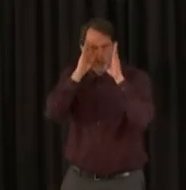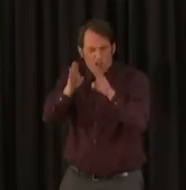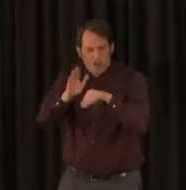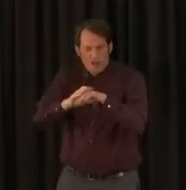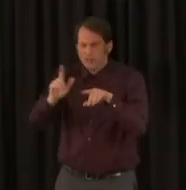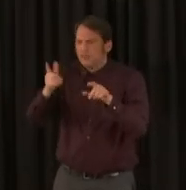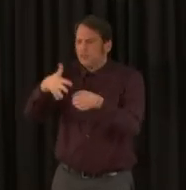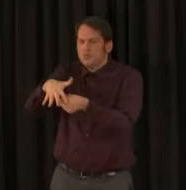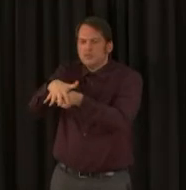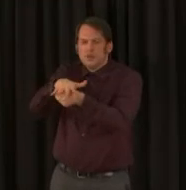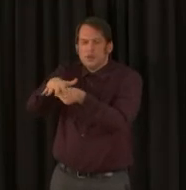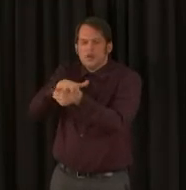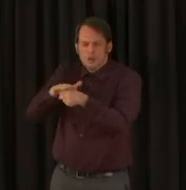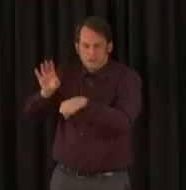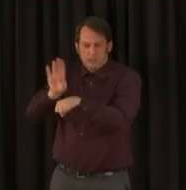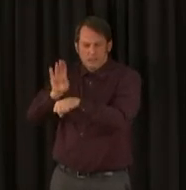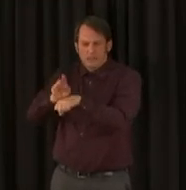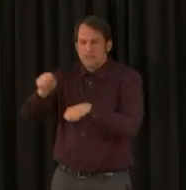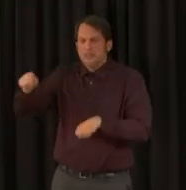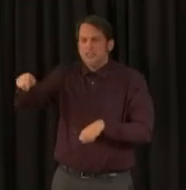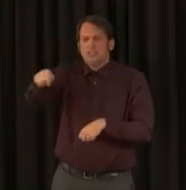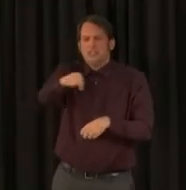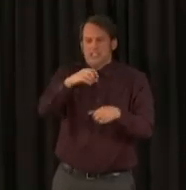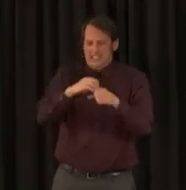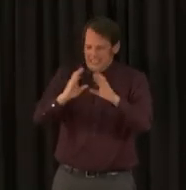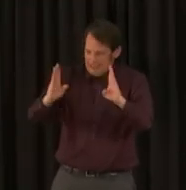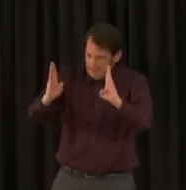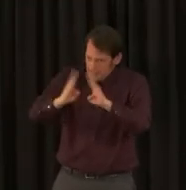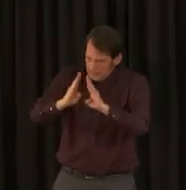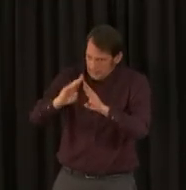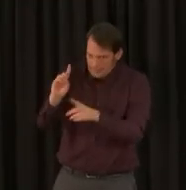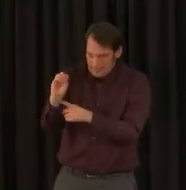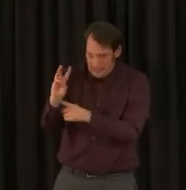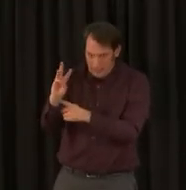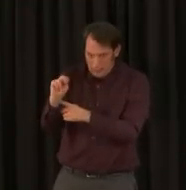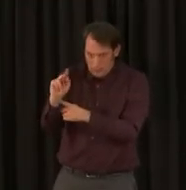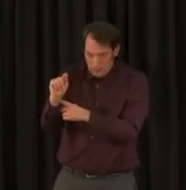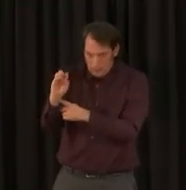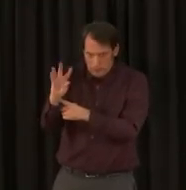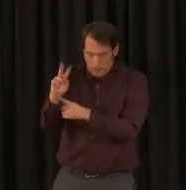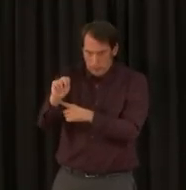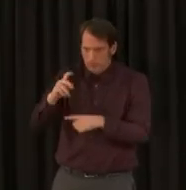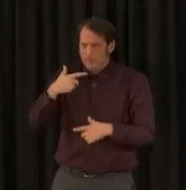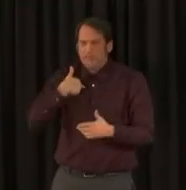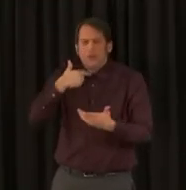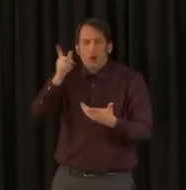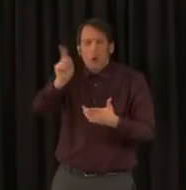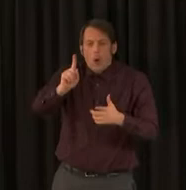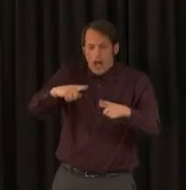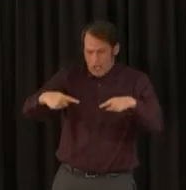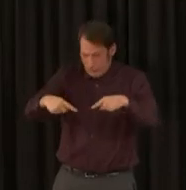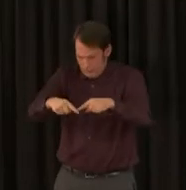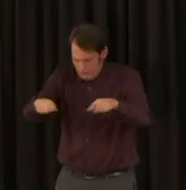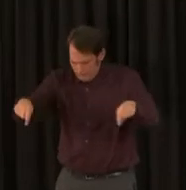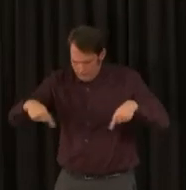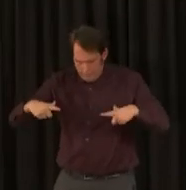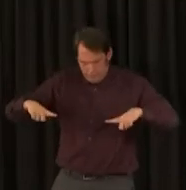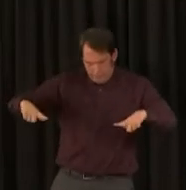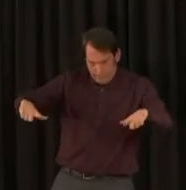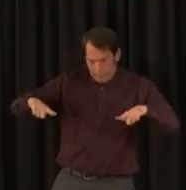located within the Downtown DC bid boundaries. So if you're not sure of the boundaries, just go online